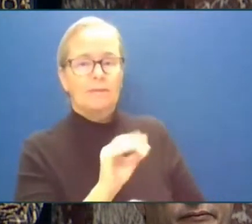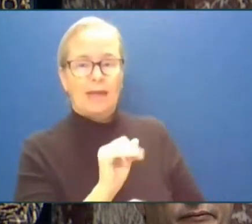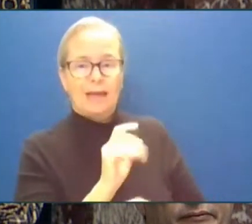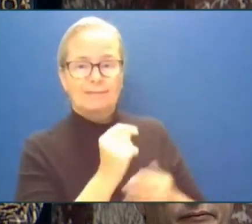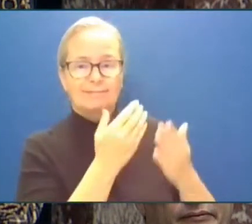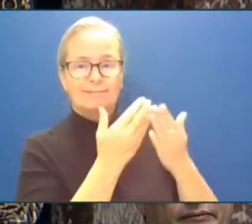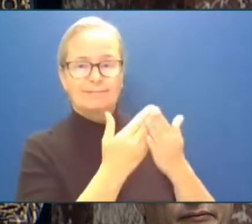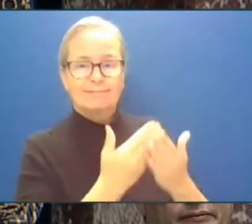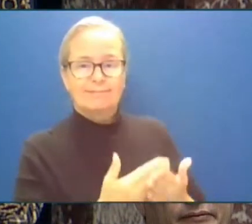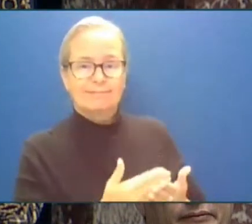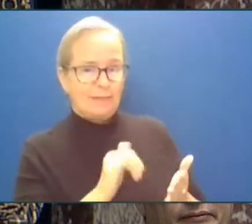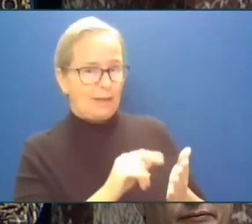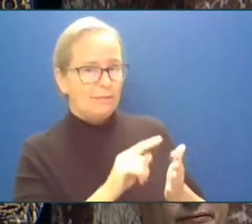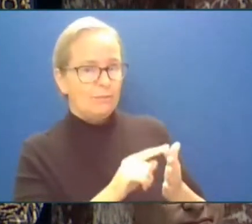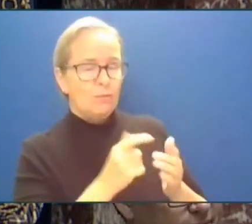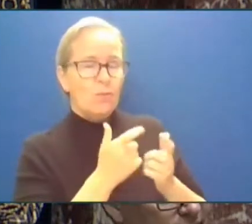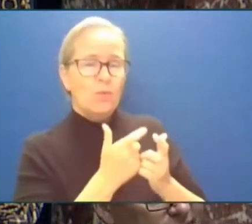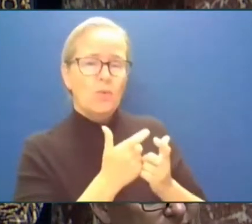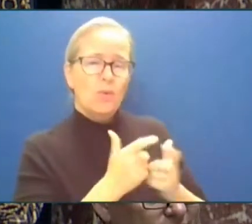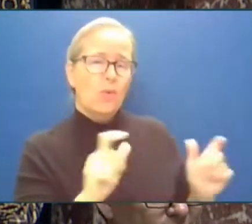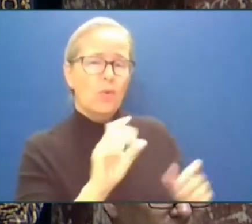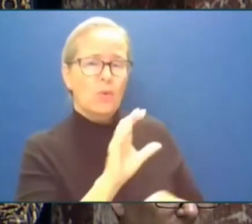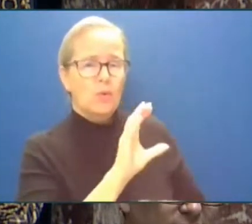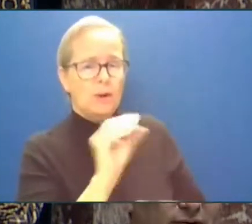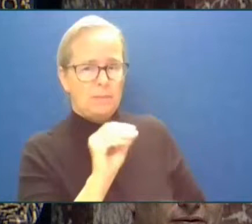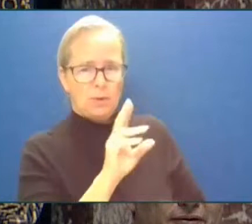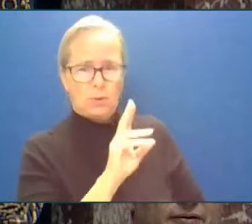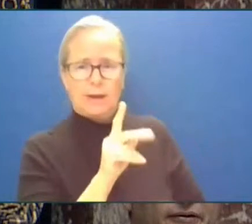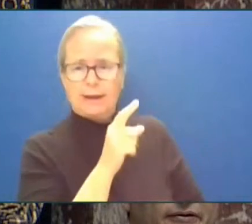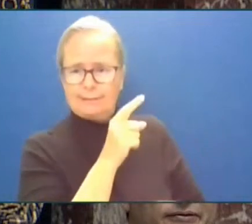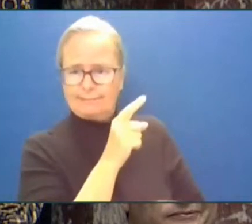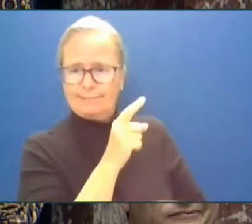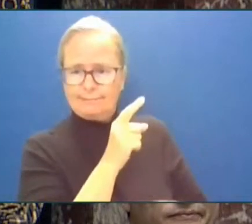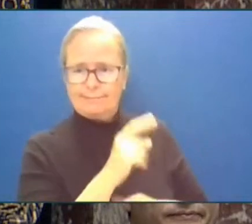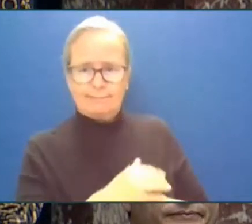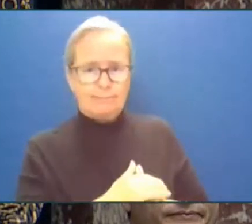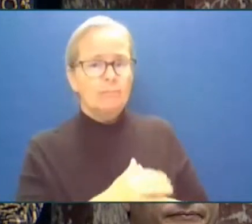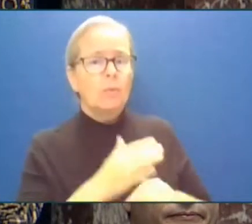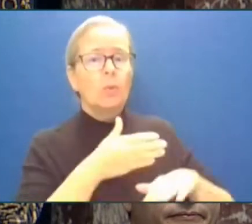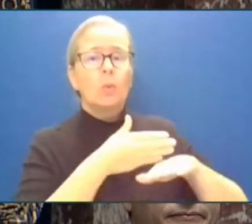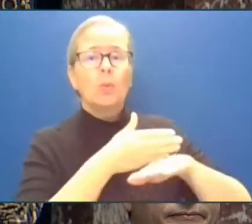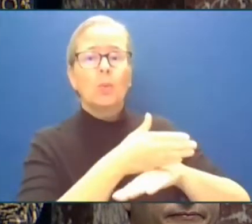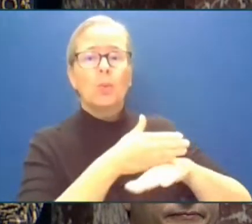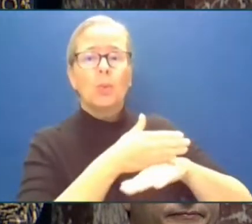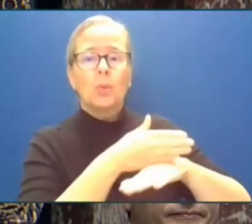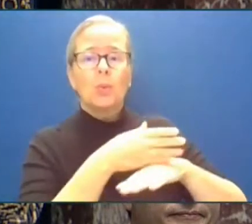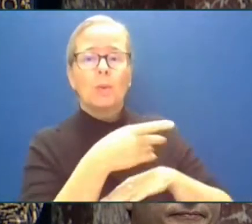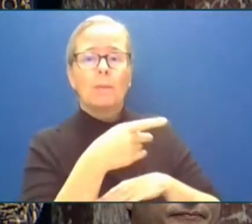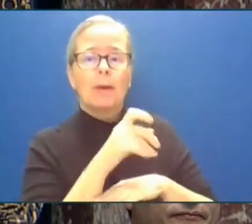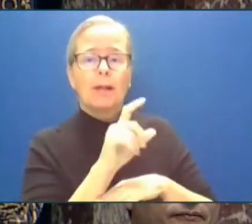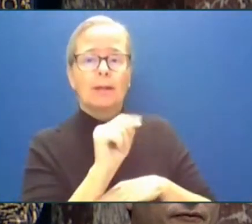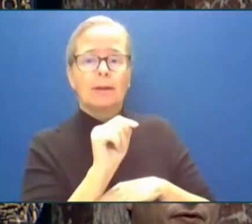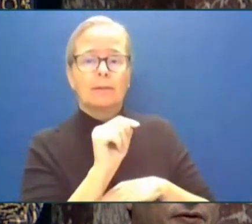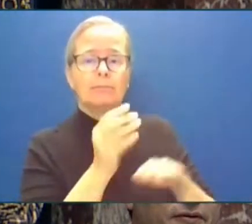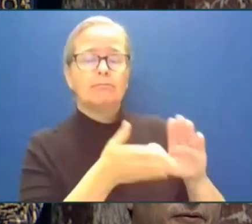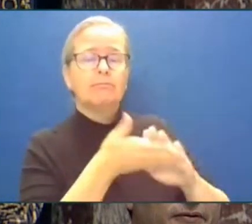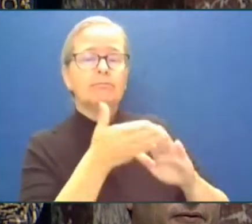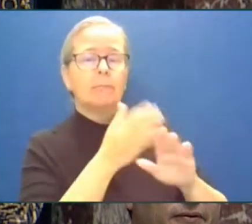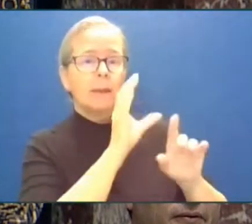They've been quietly consolidating the wood pellet operations in British Columbia, controlling almost 2/3 of that